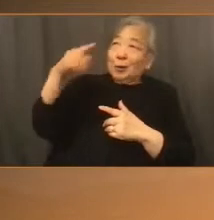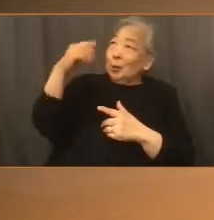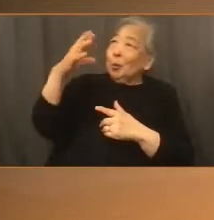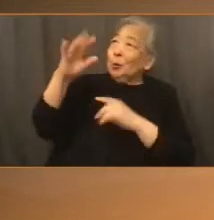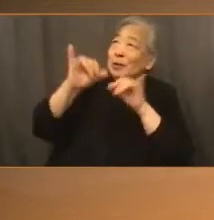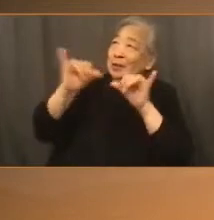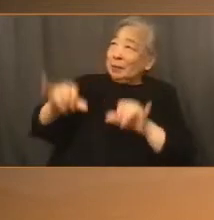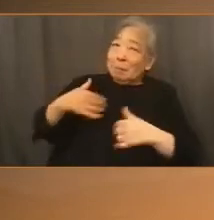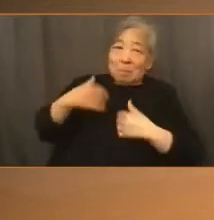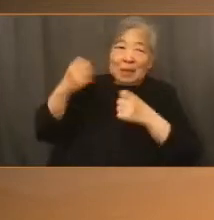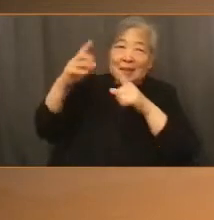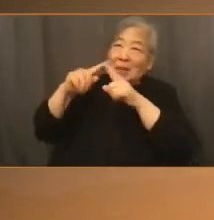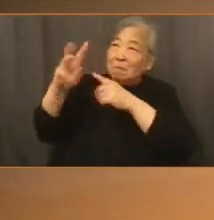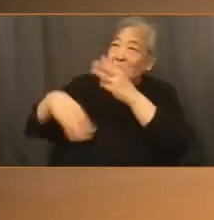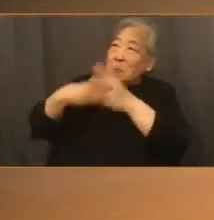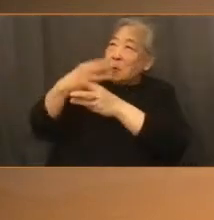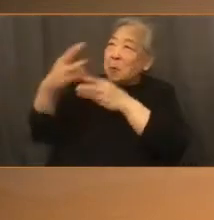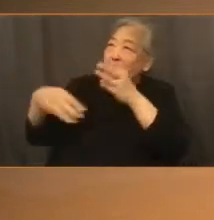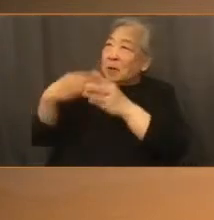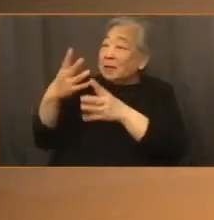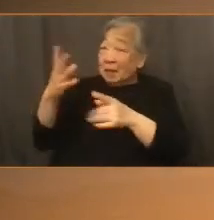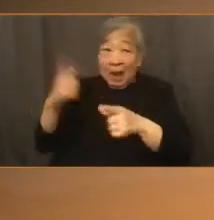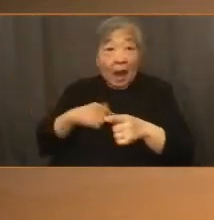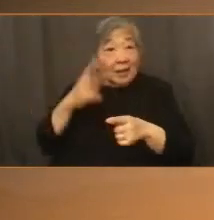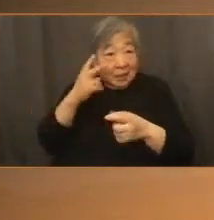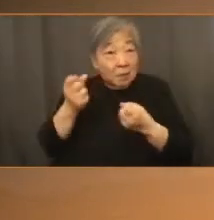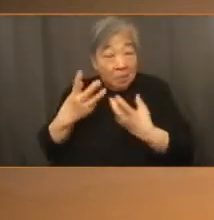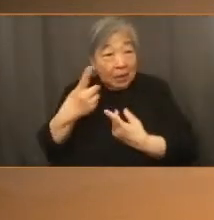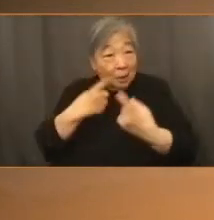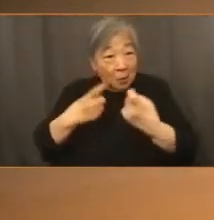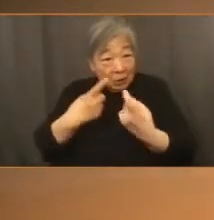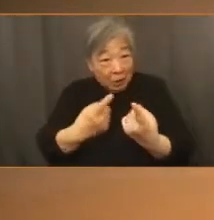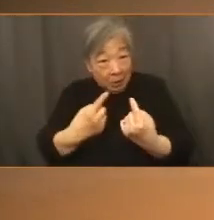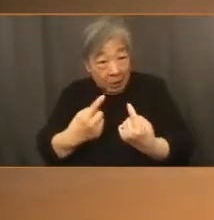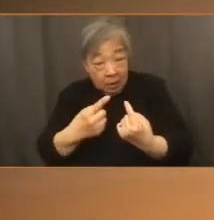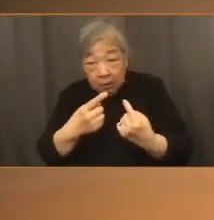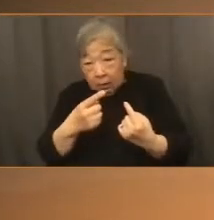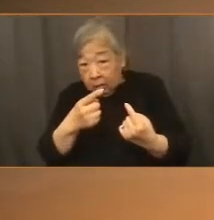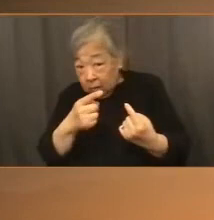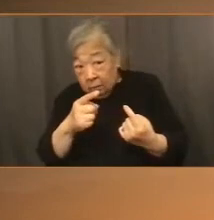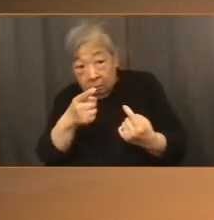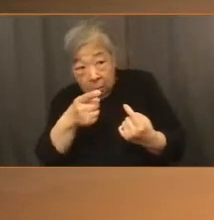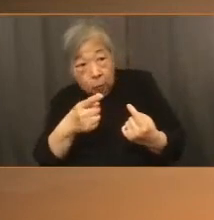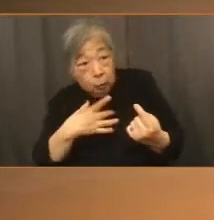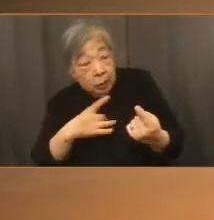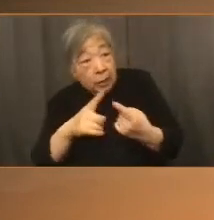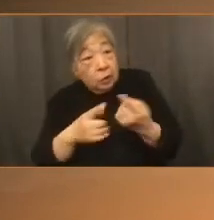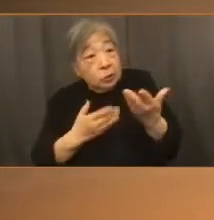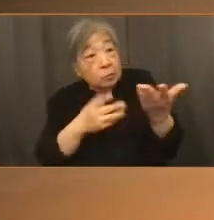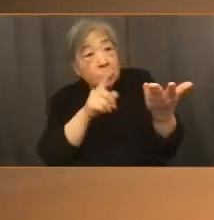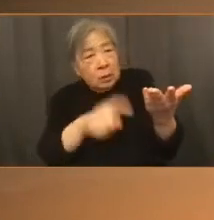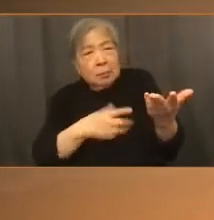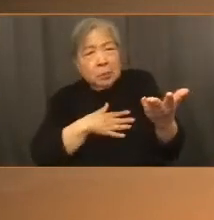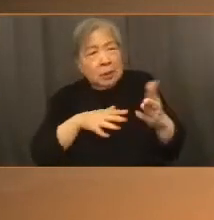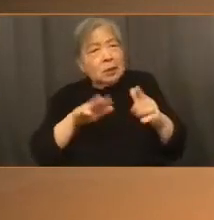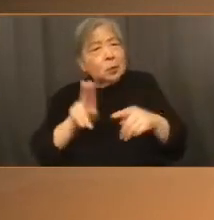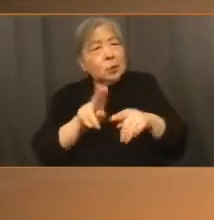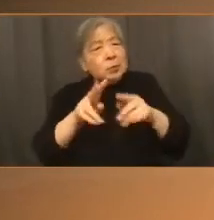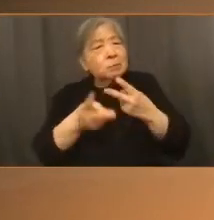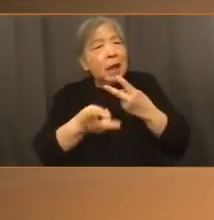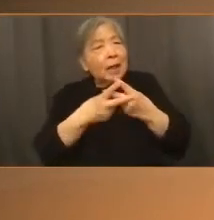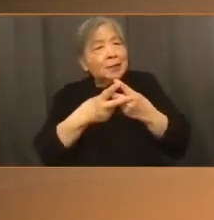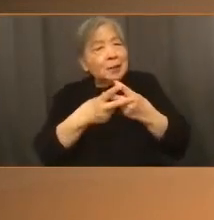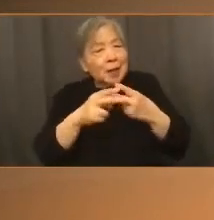in online. If you'd like to submit a question to be answered during the show, use the hashtag AskNASA or comment in the stream wherever